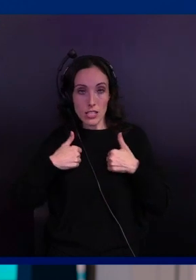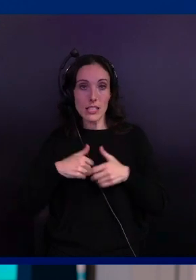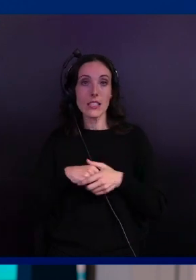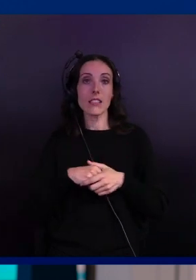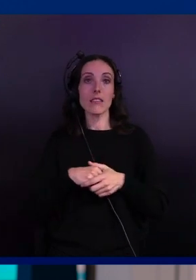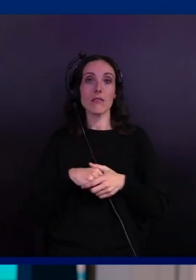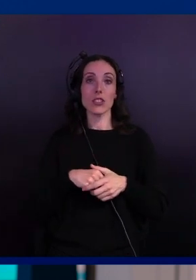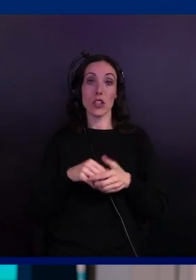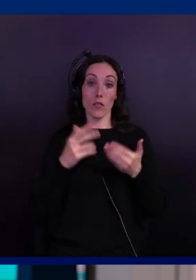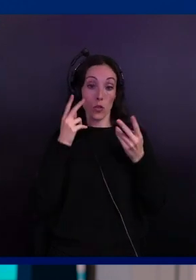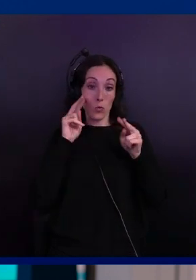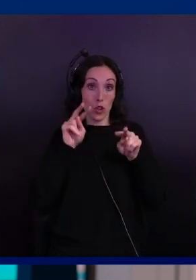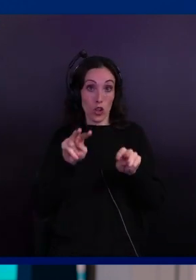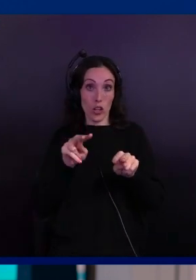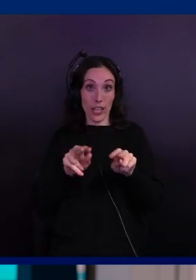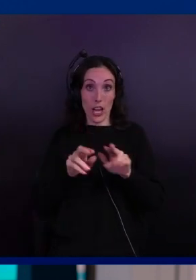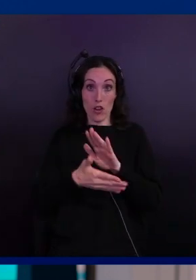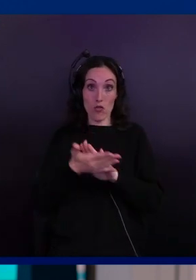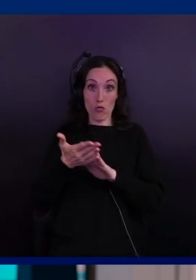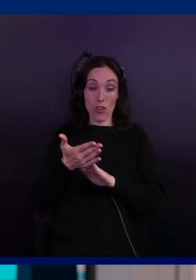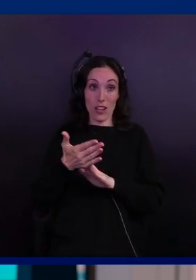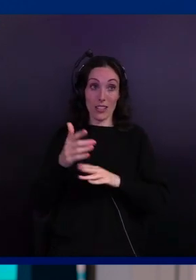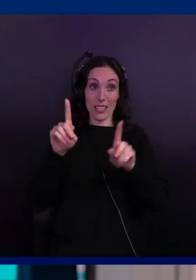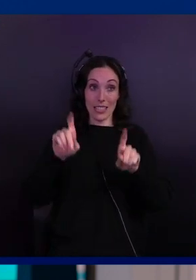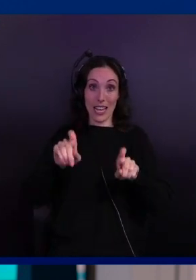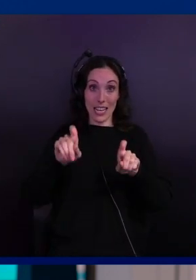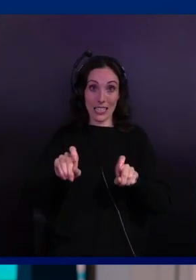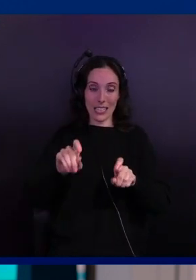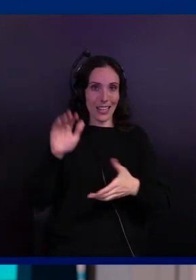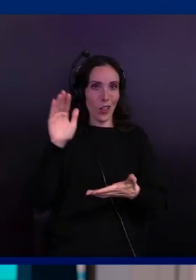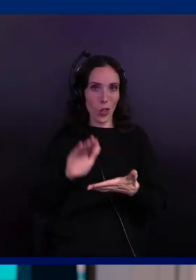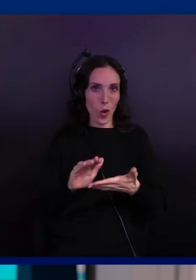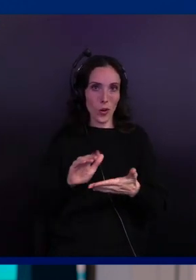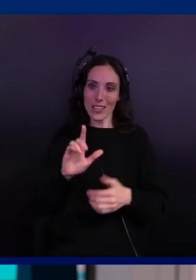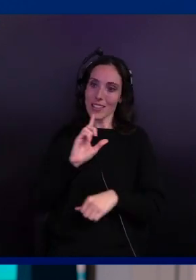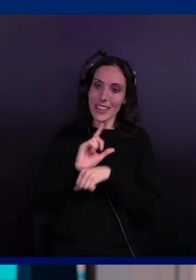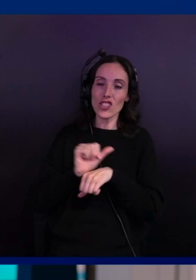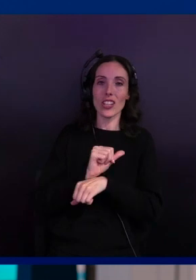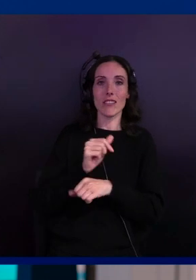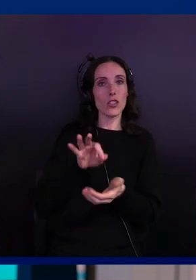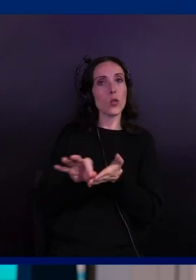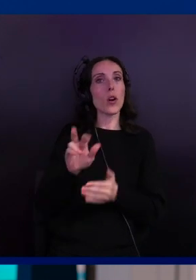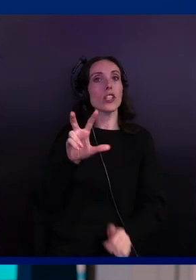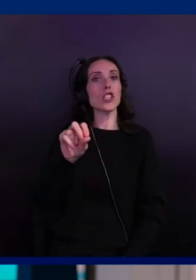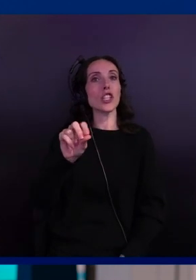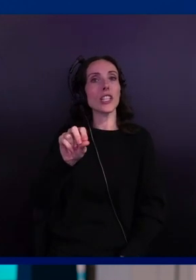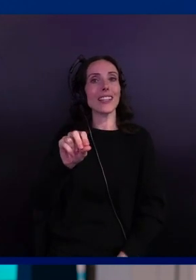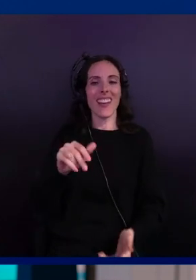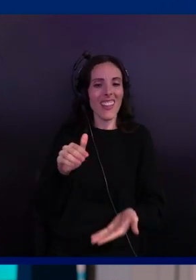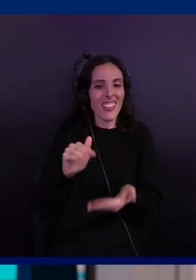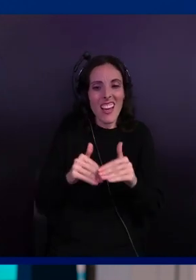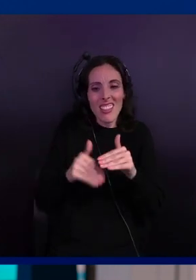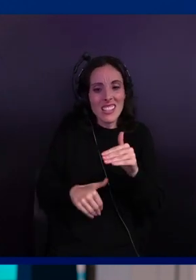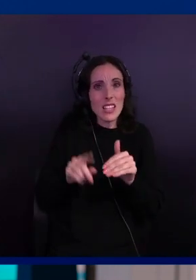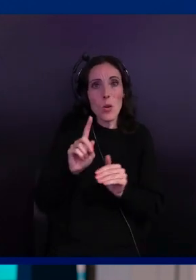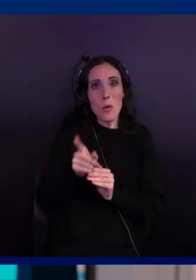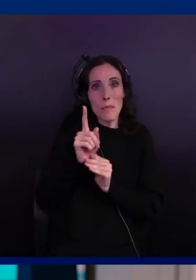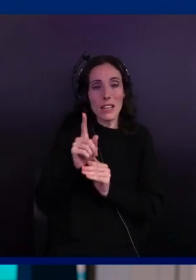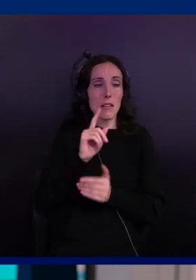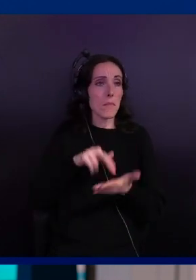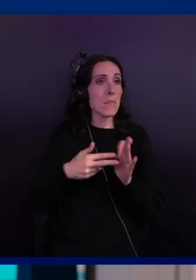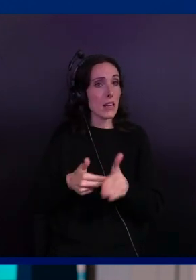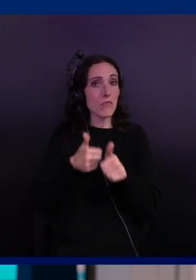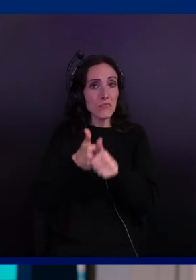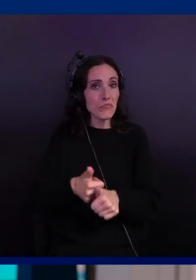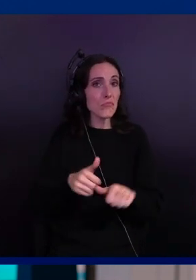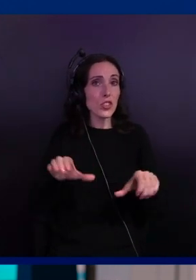run the test, it is legit because low score is 30. It's much lesser than 900. So it is doing what expected. Next step